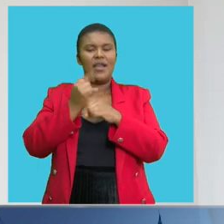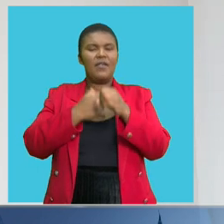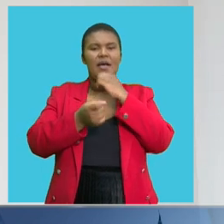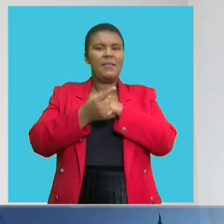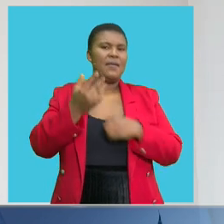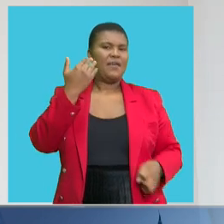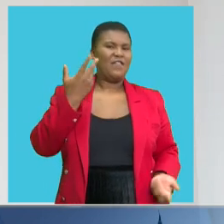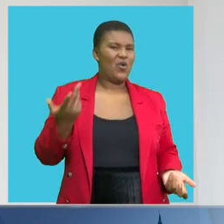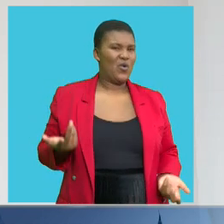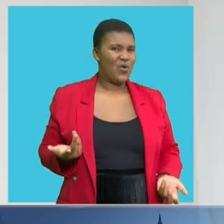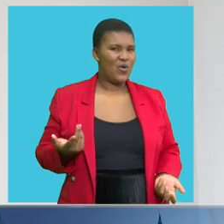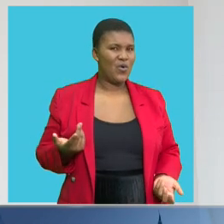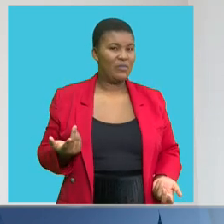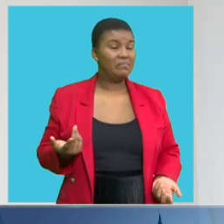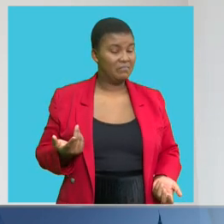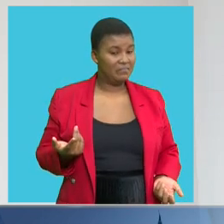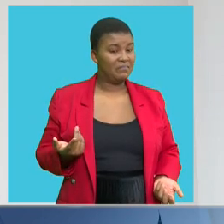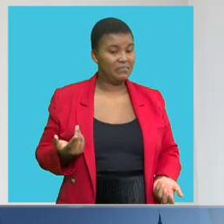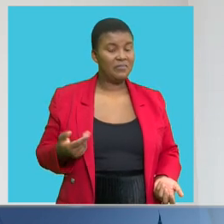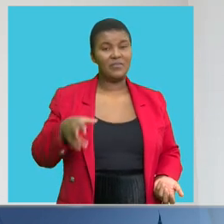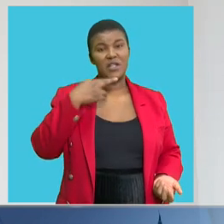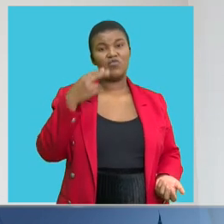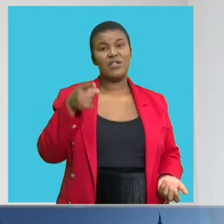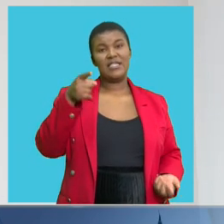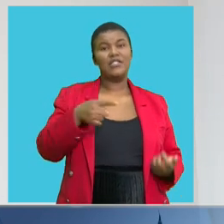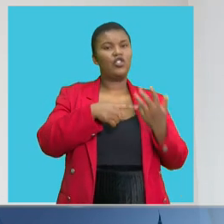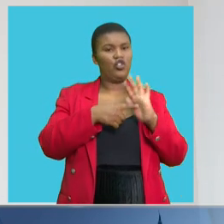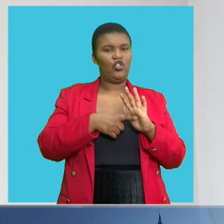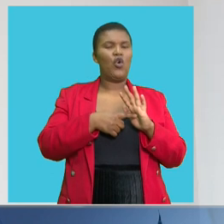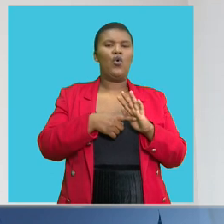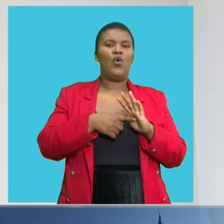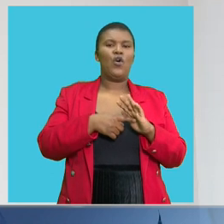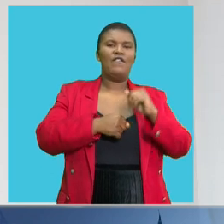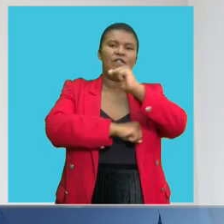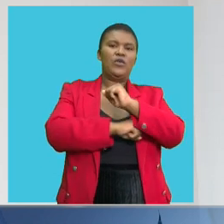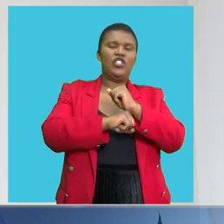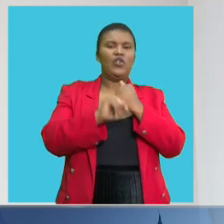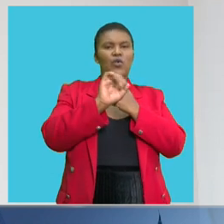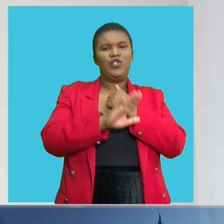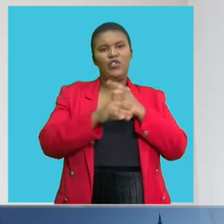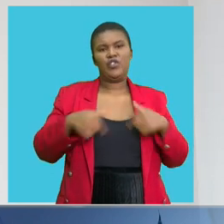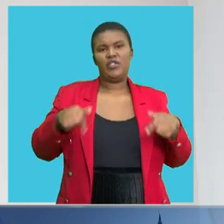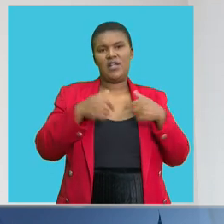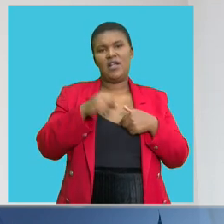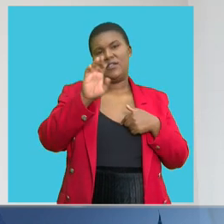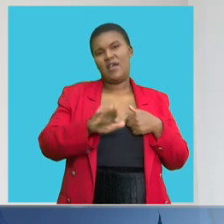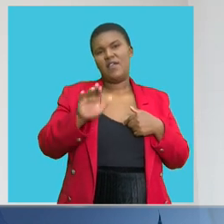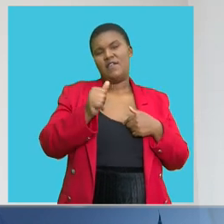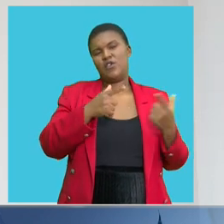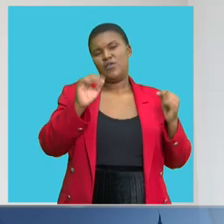that really, really shows the foundation of our constitutional democracy and puts South Africa on such a solid